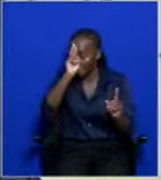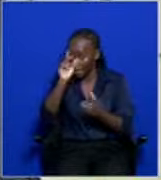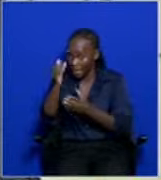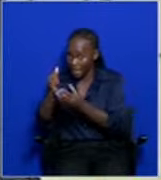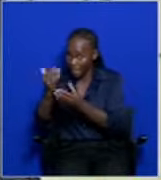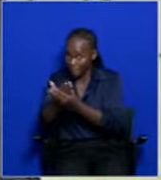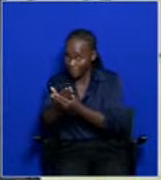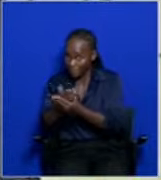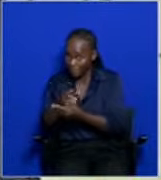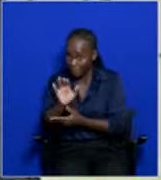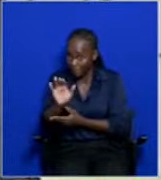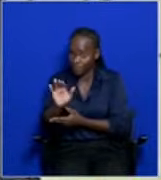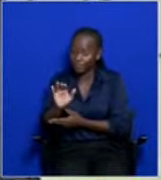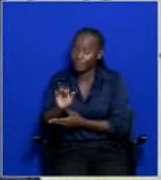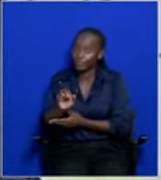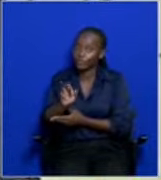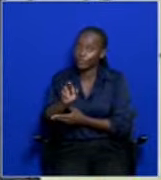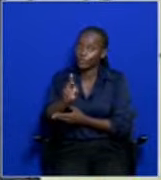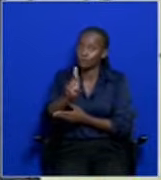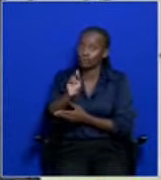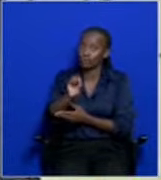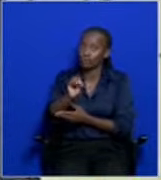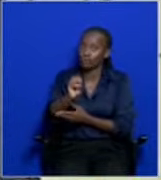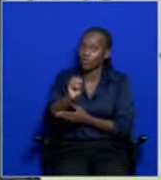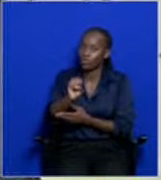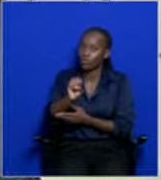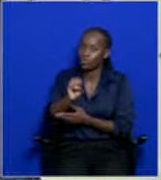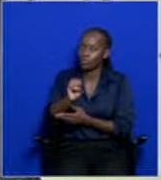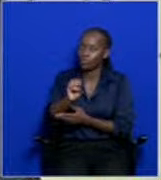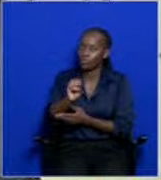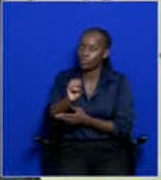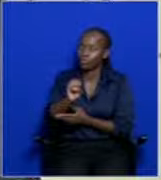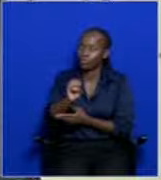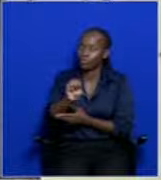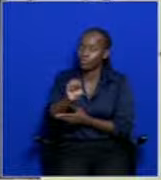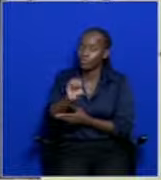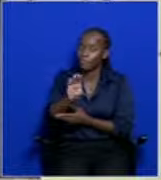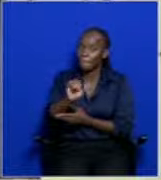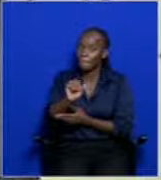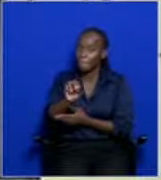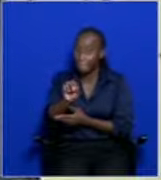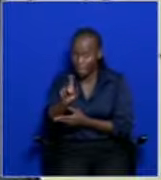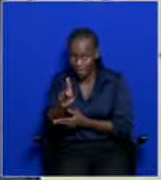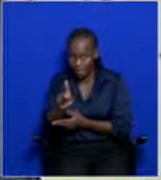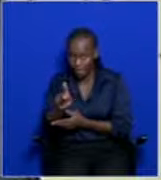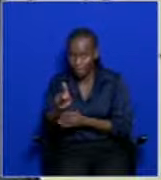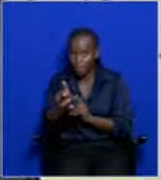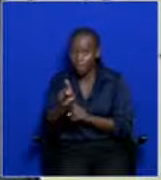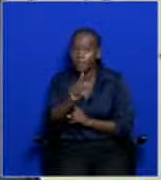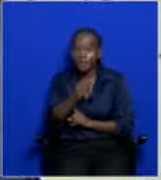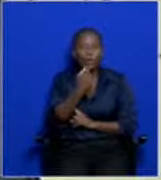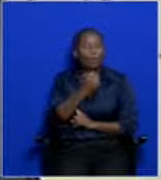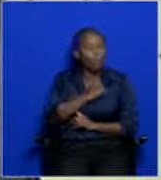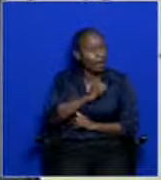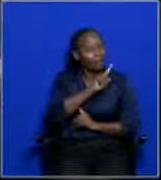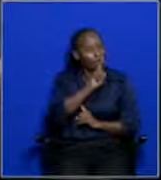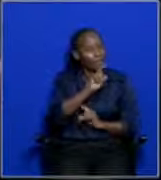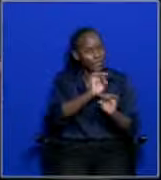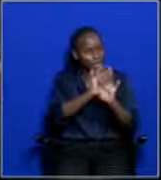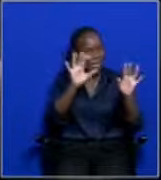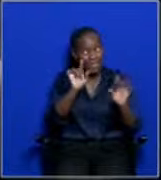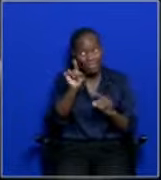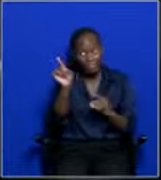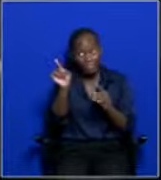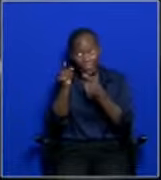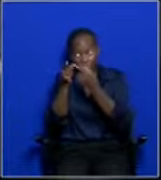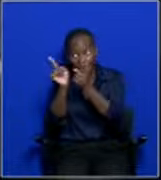If you say we informed, because the question as understood it was, did they become aware of it? And then you say yes, even